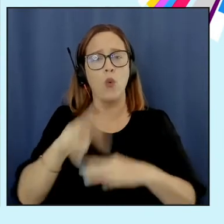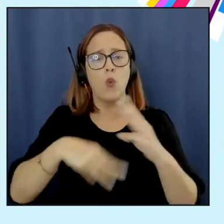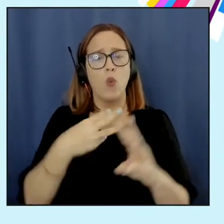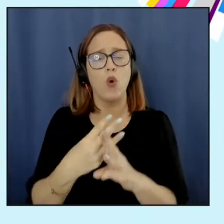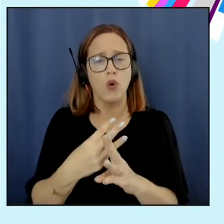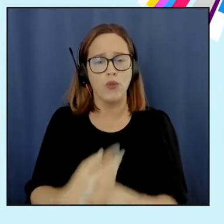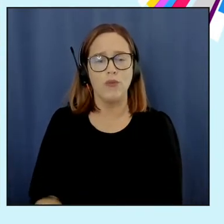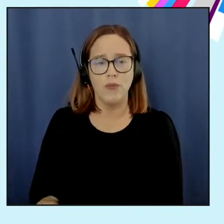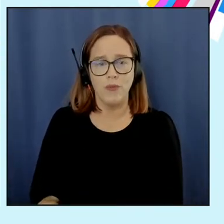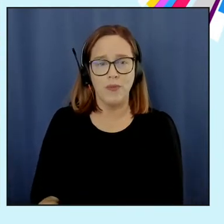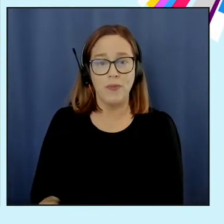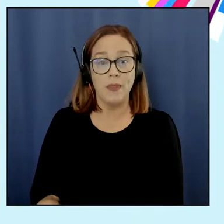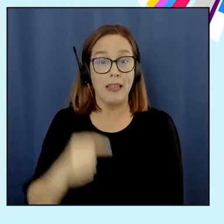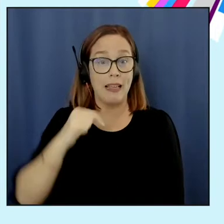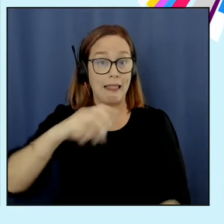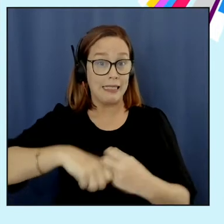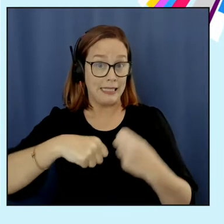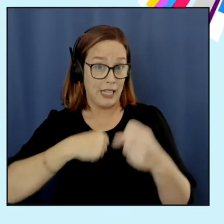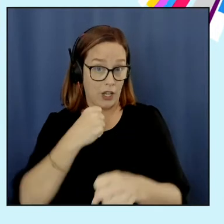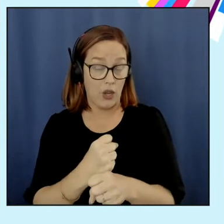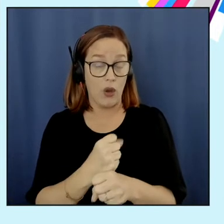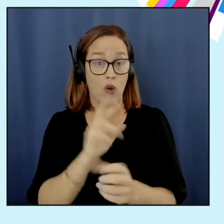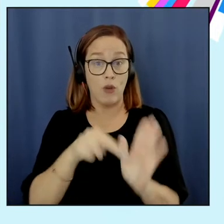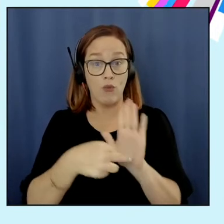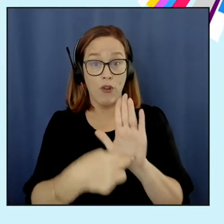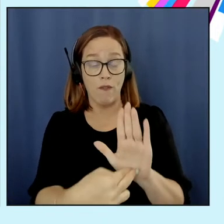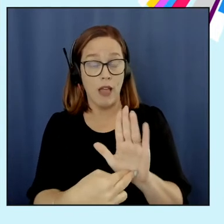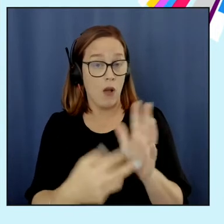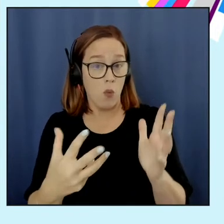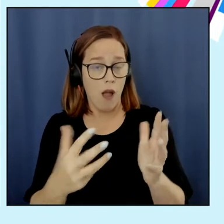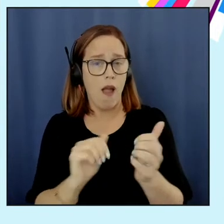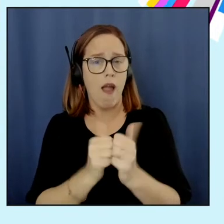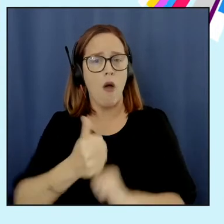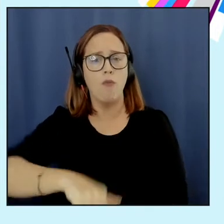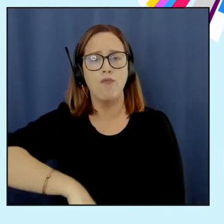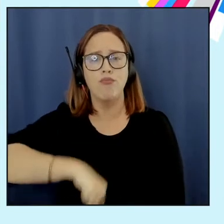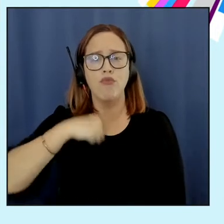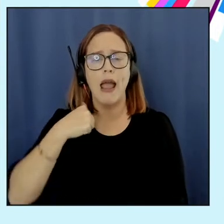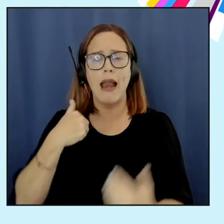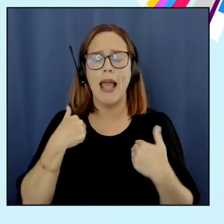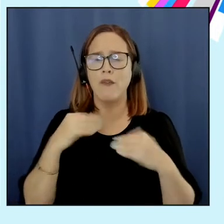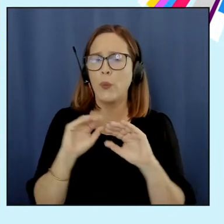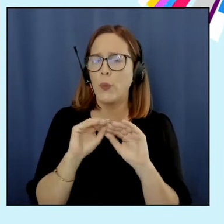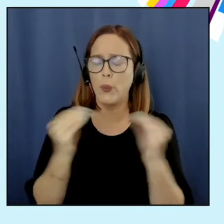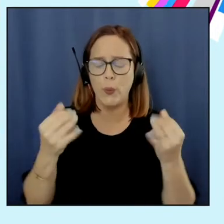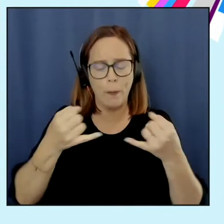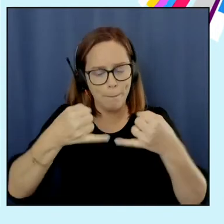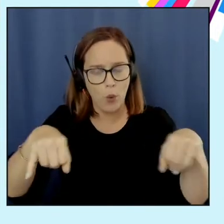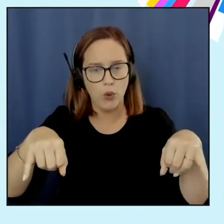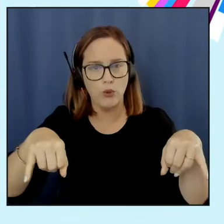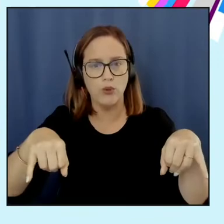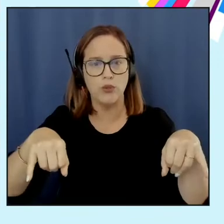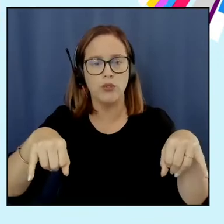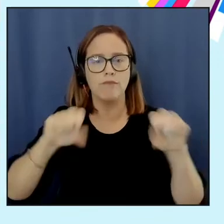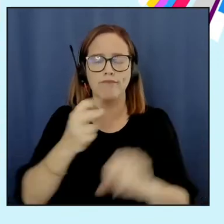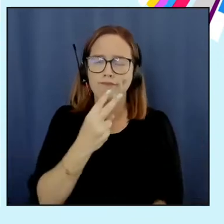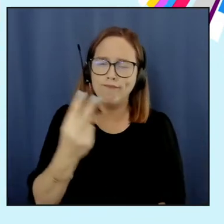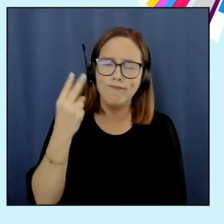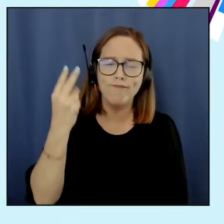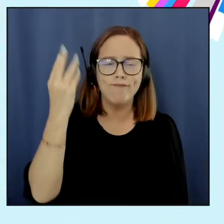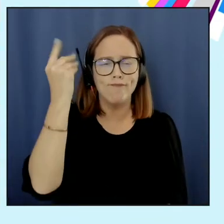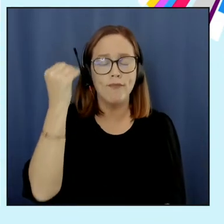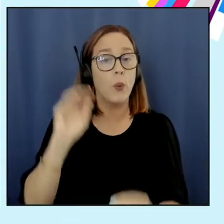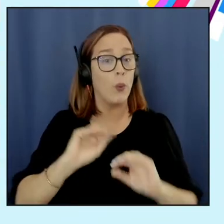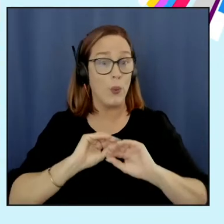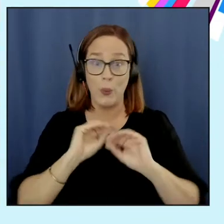This year, we reflect on how Pride has no borders. And you can see around me, it truly has none,